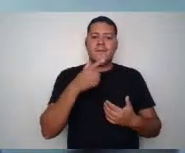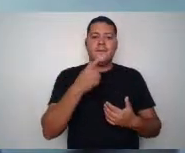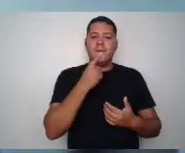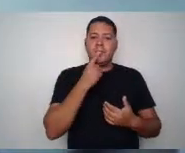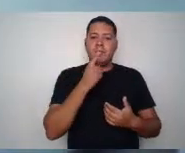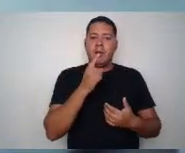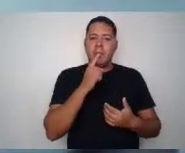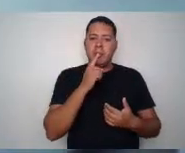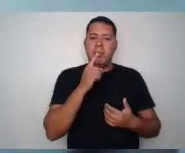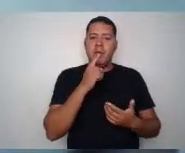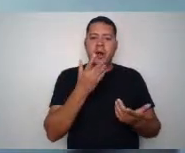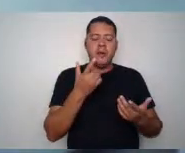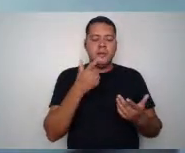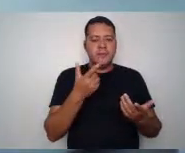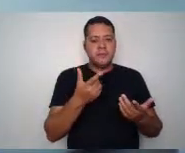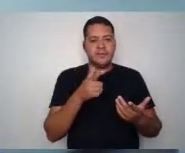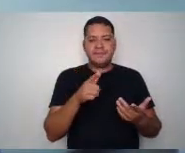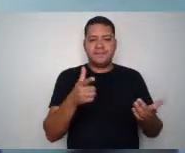So, okay, now I can say